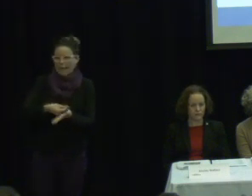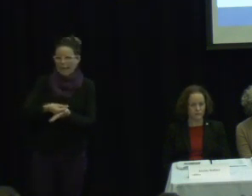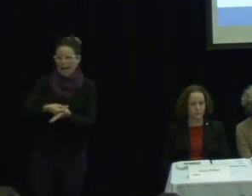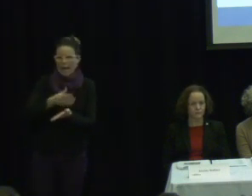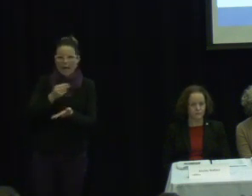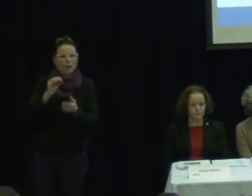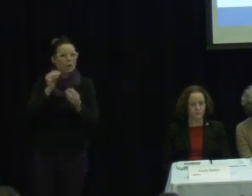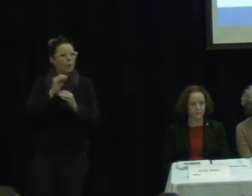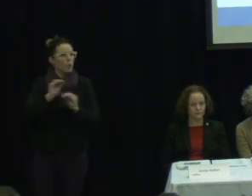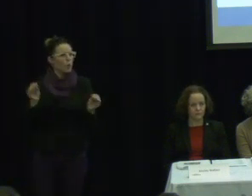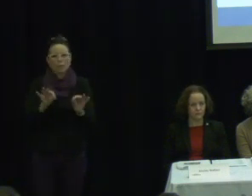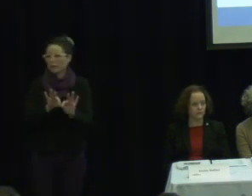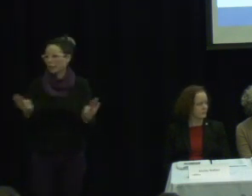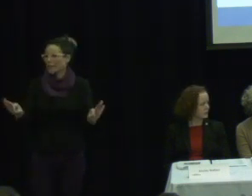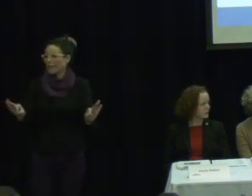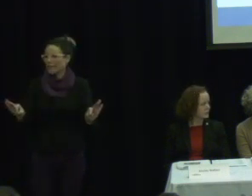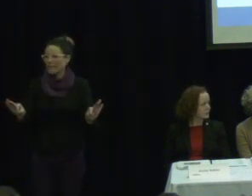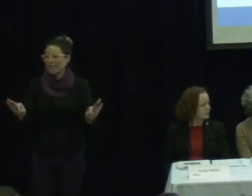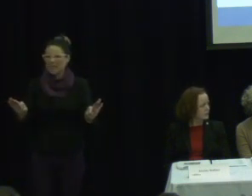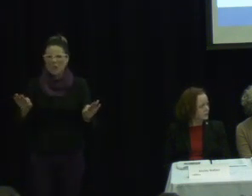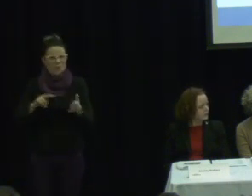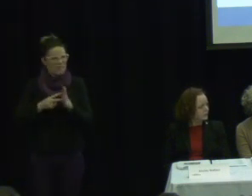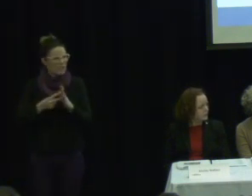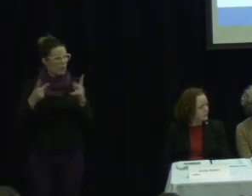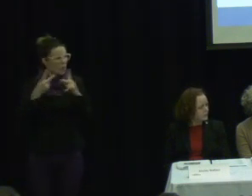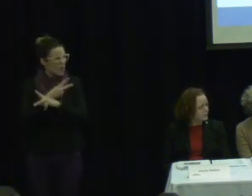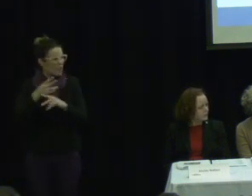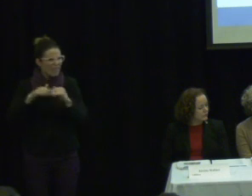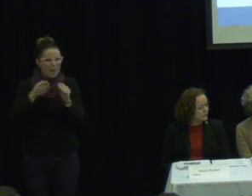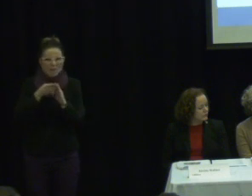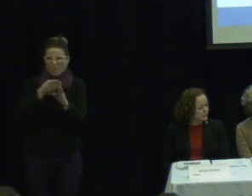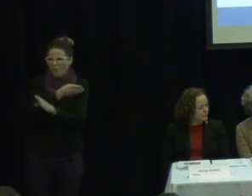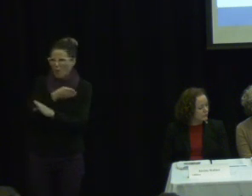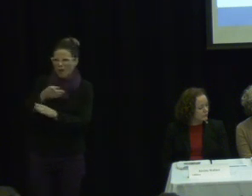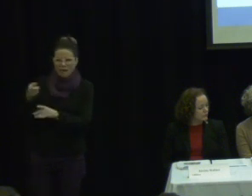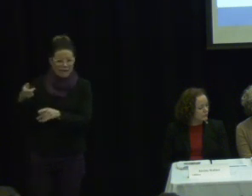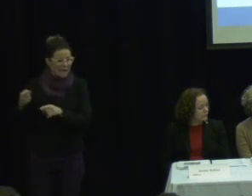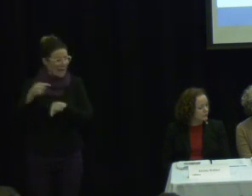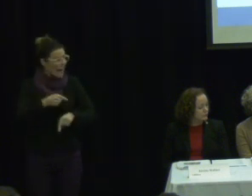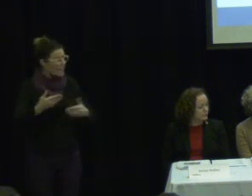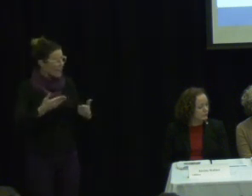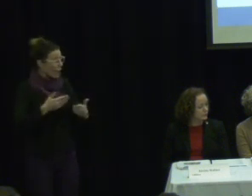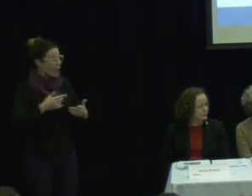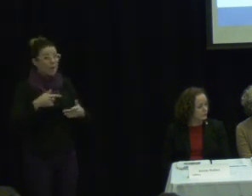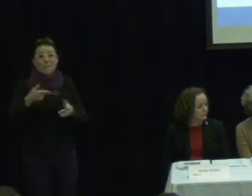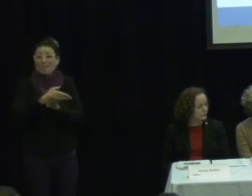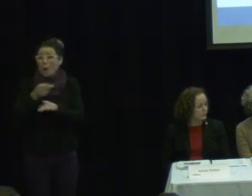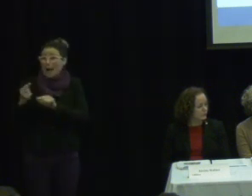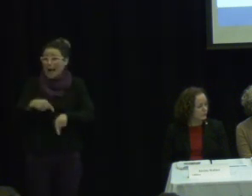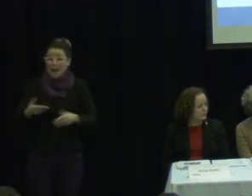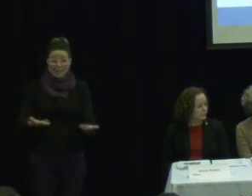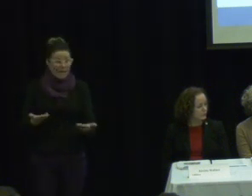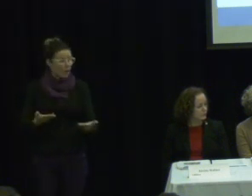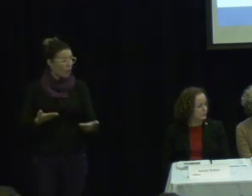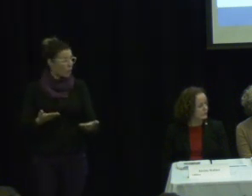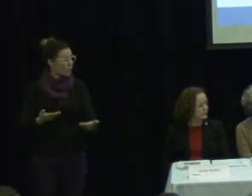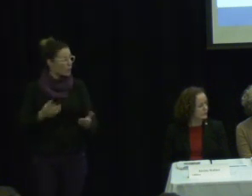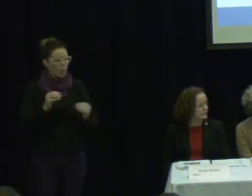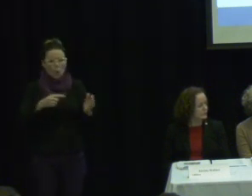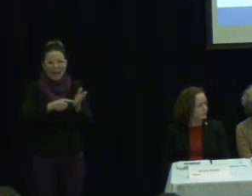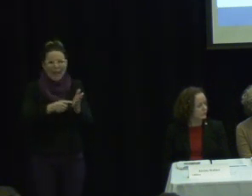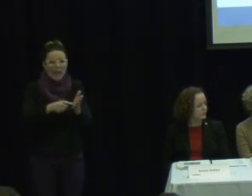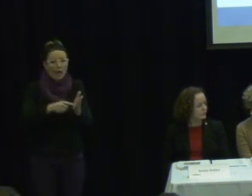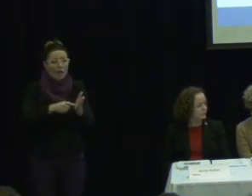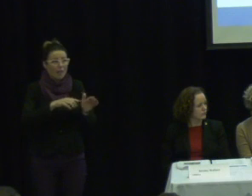not right. And so you'll see some of the stuff that we've been doing around keeping them. What's the two most important things we're doing to keep students at 7% increase? And by the way,